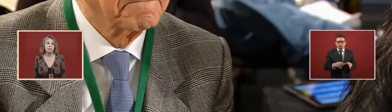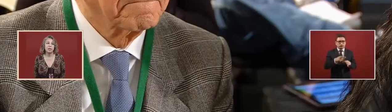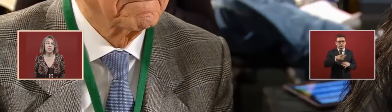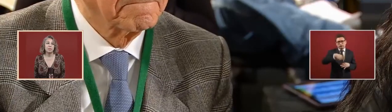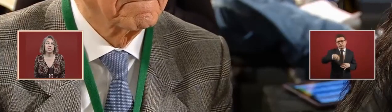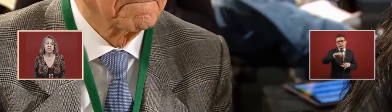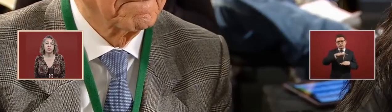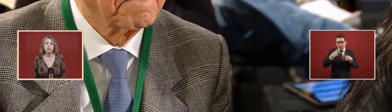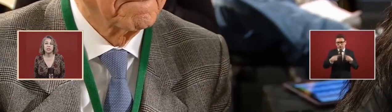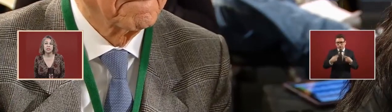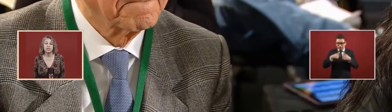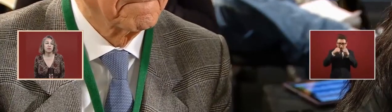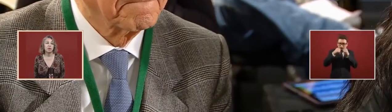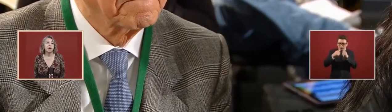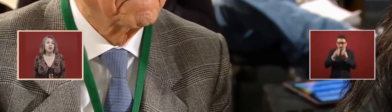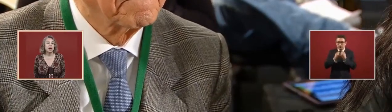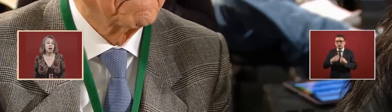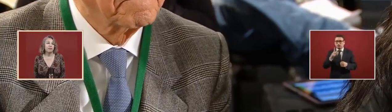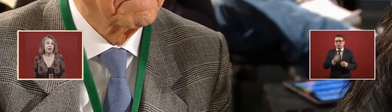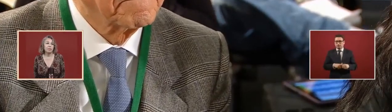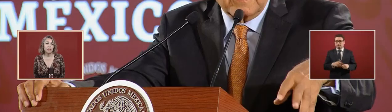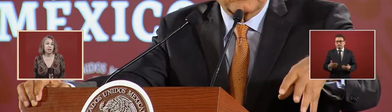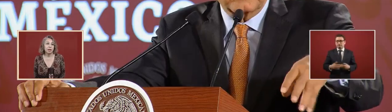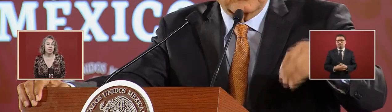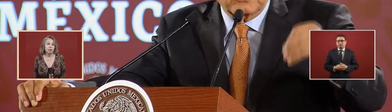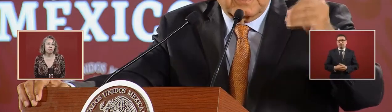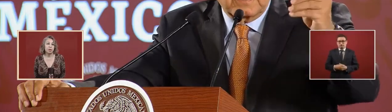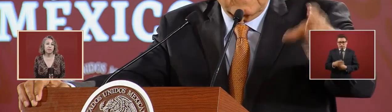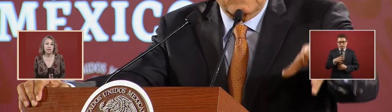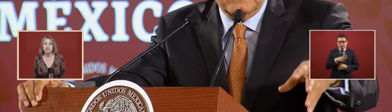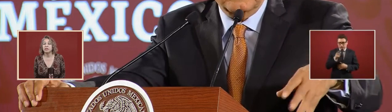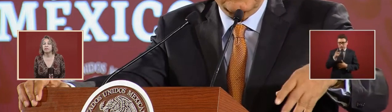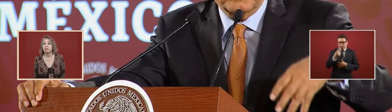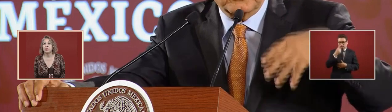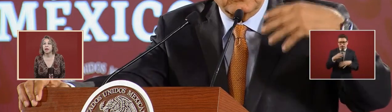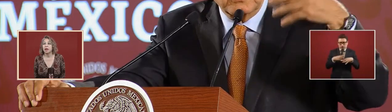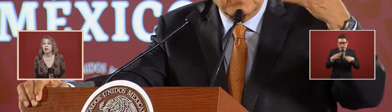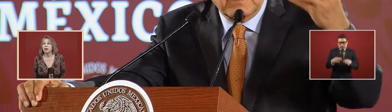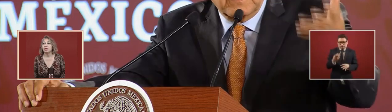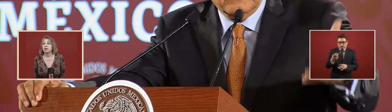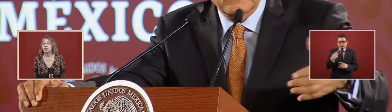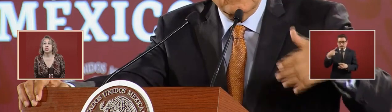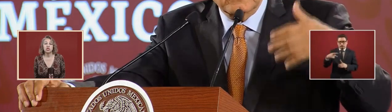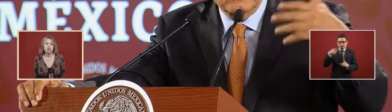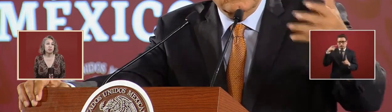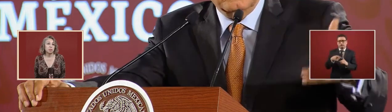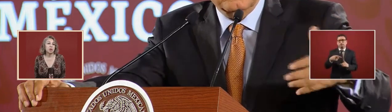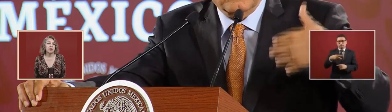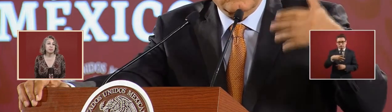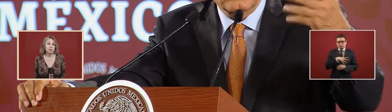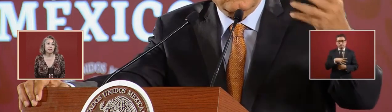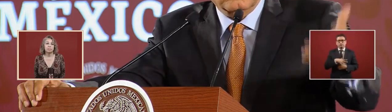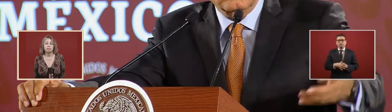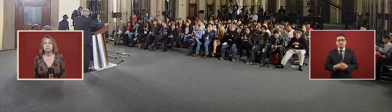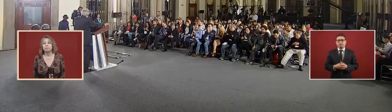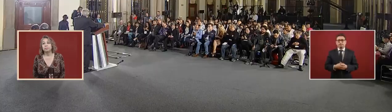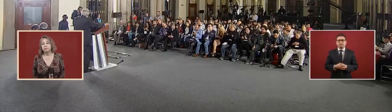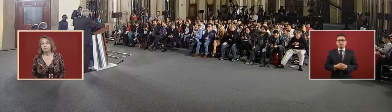their family members social. And the rest is for entonces, sí family preventative social